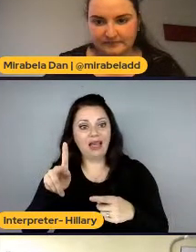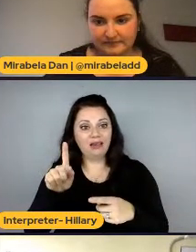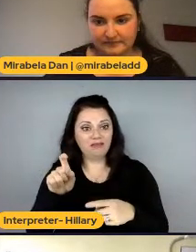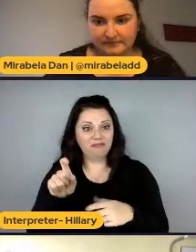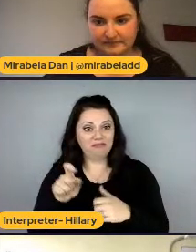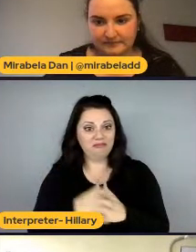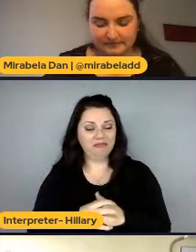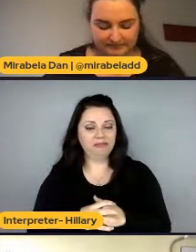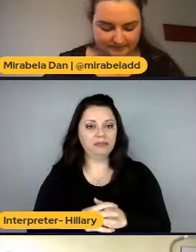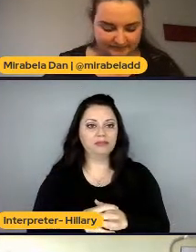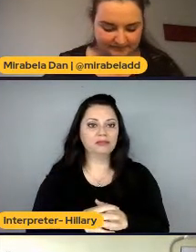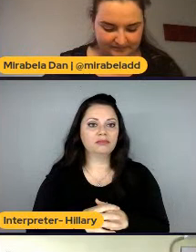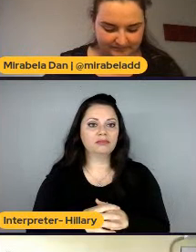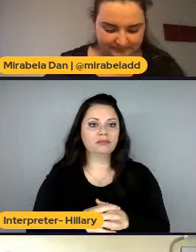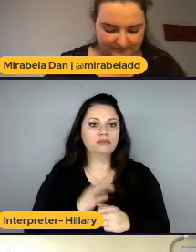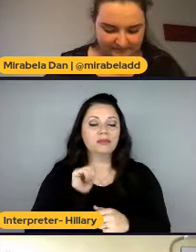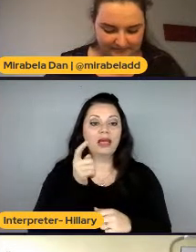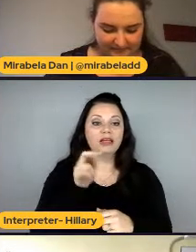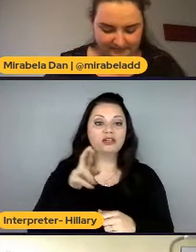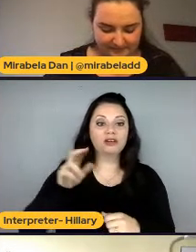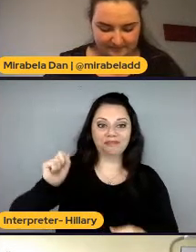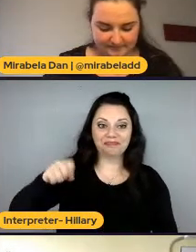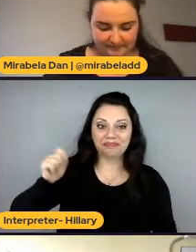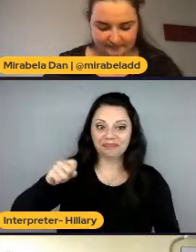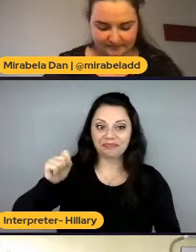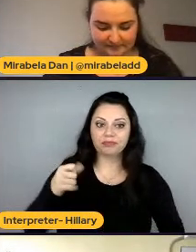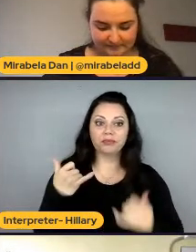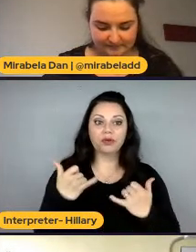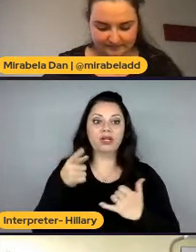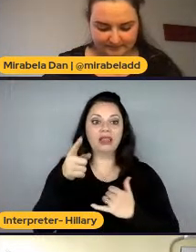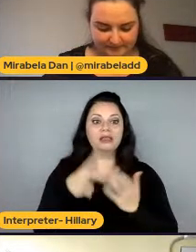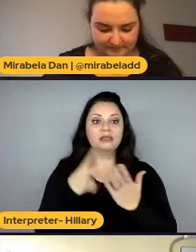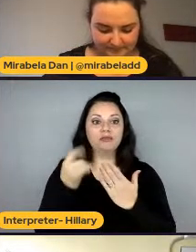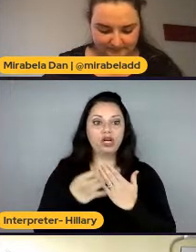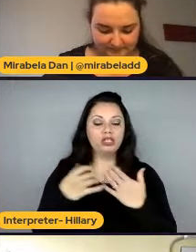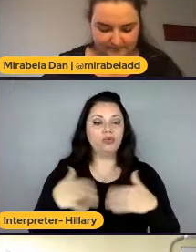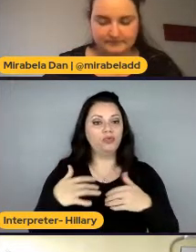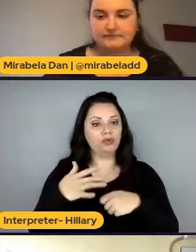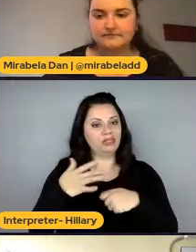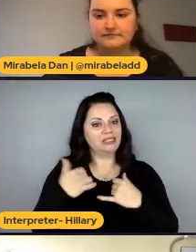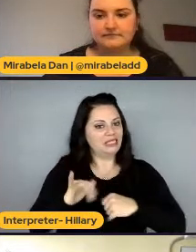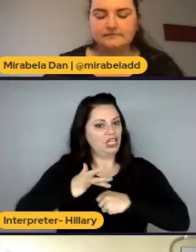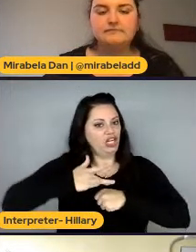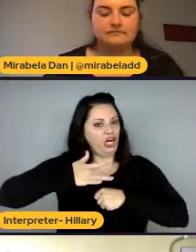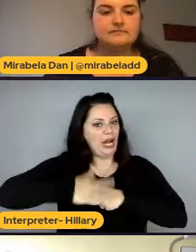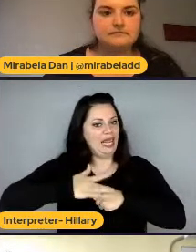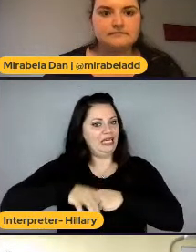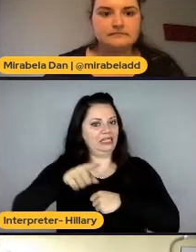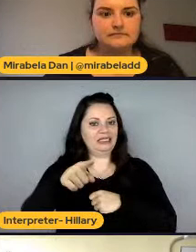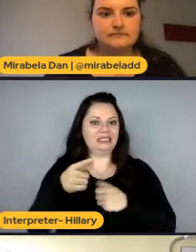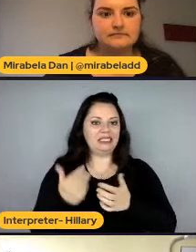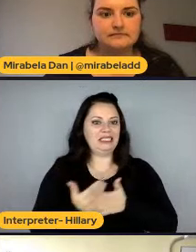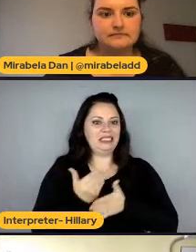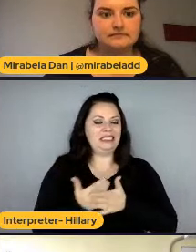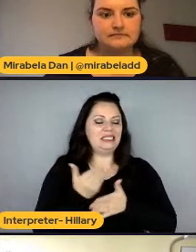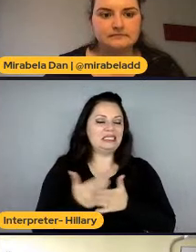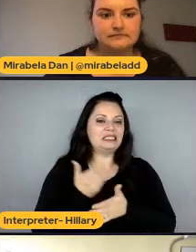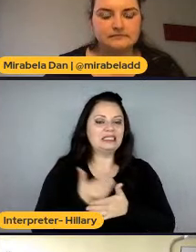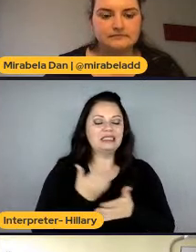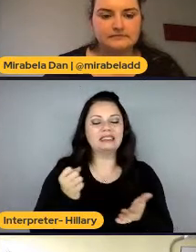Yeah, so currently this project is still in quite an early stage. So there's